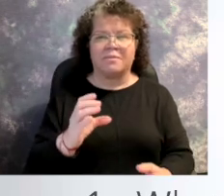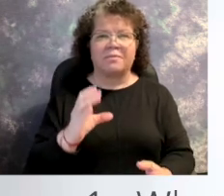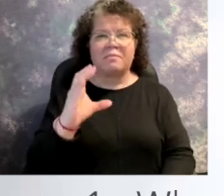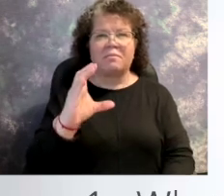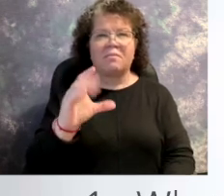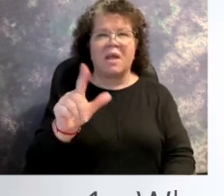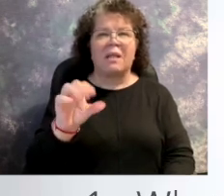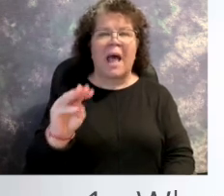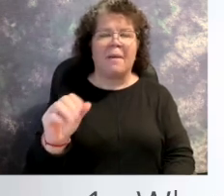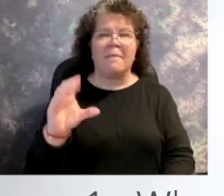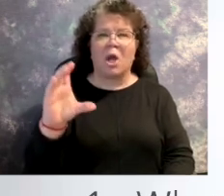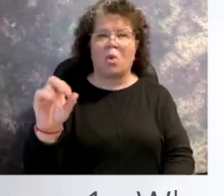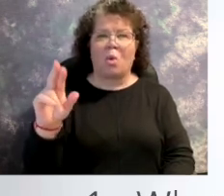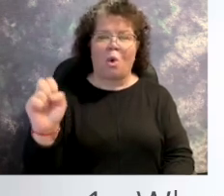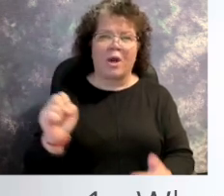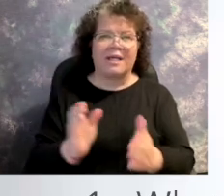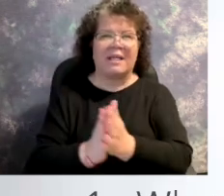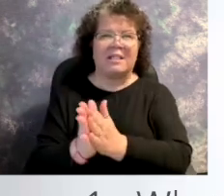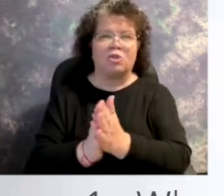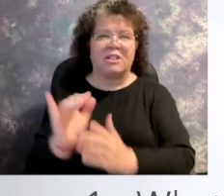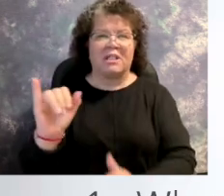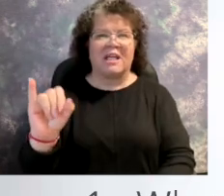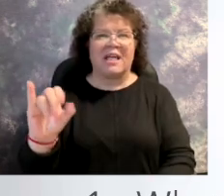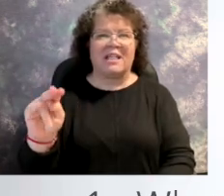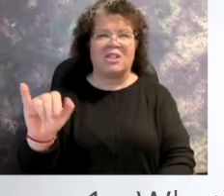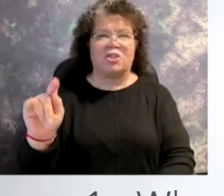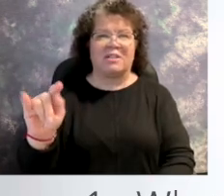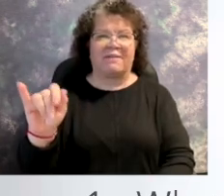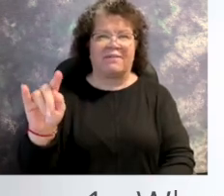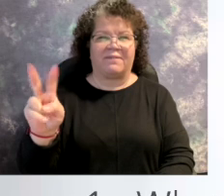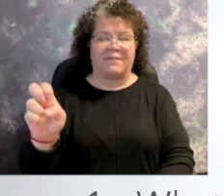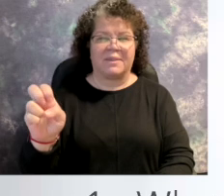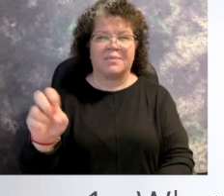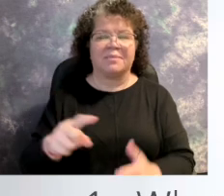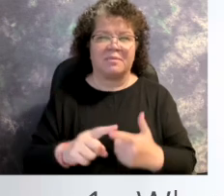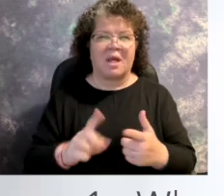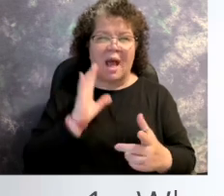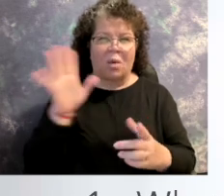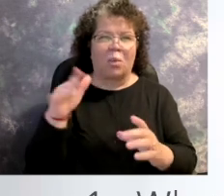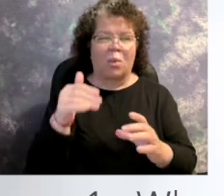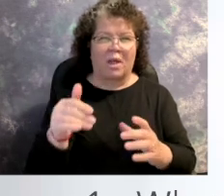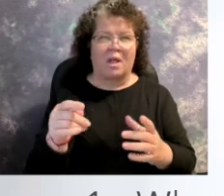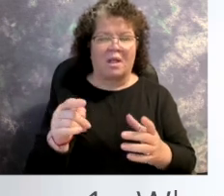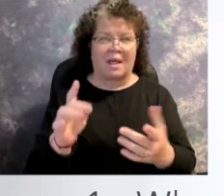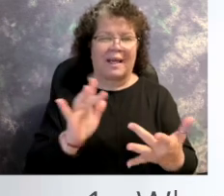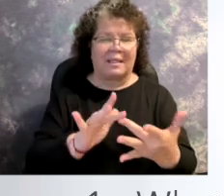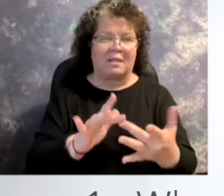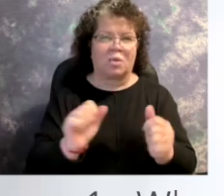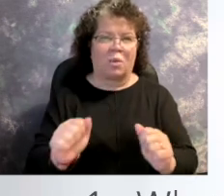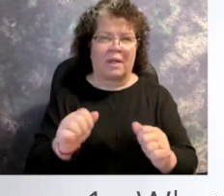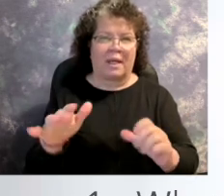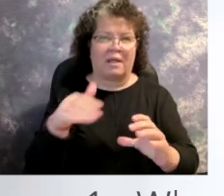initiative, and I'll have my contact at the end of this, and so we can connect. I'll have my email out. Thank you so much.